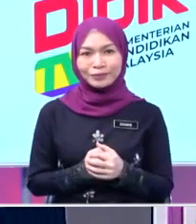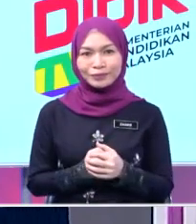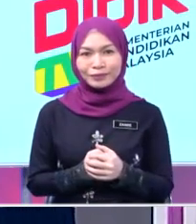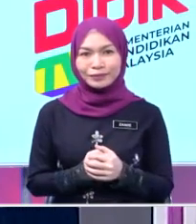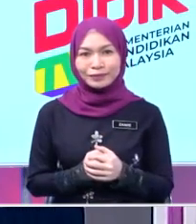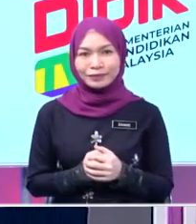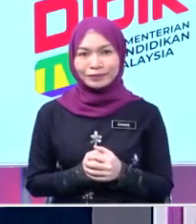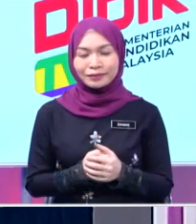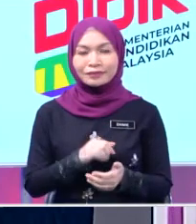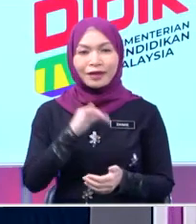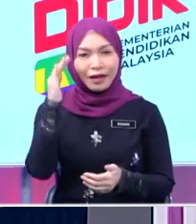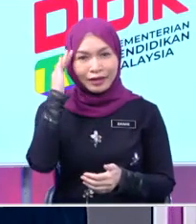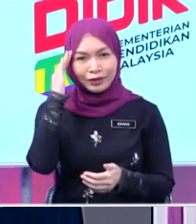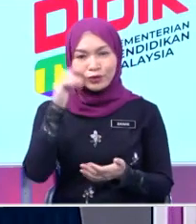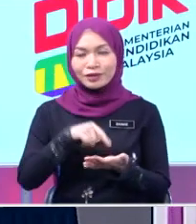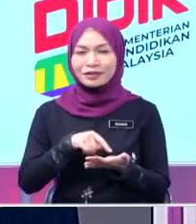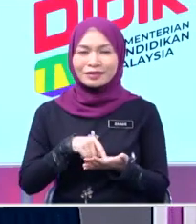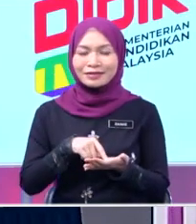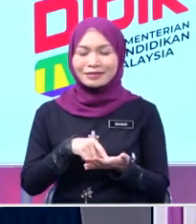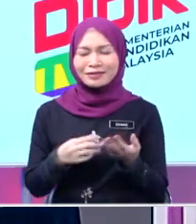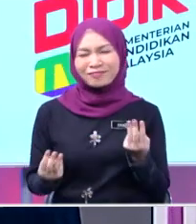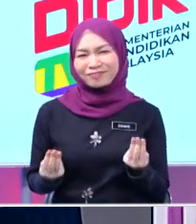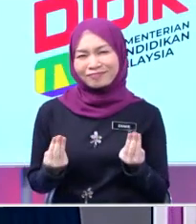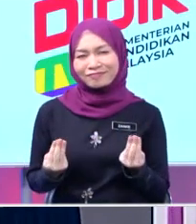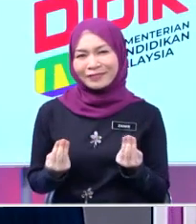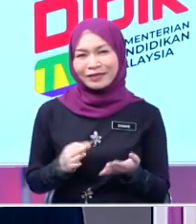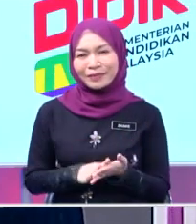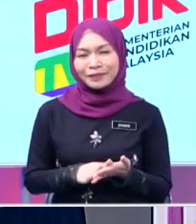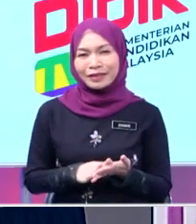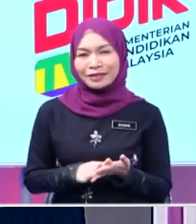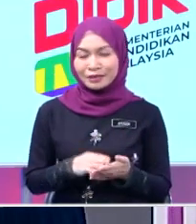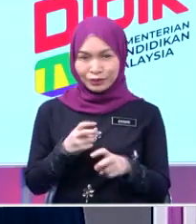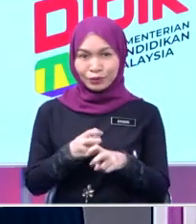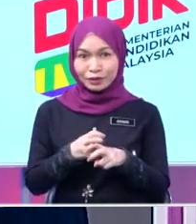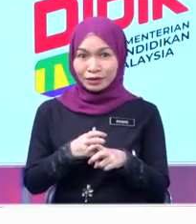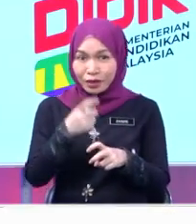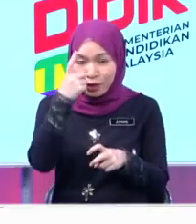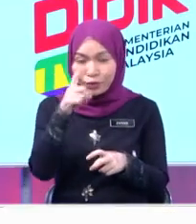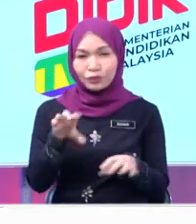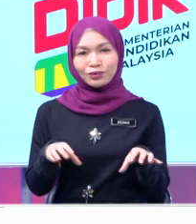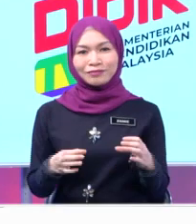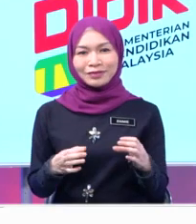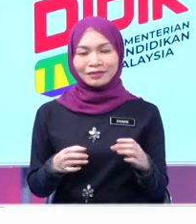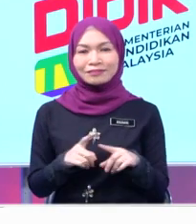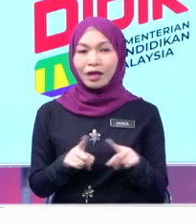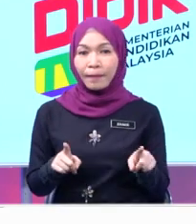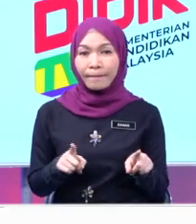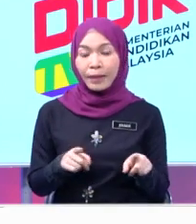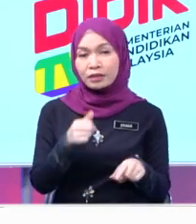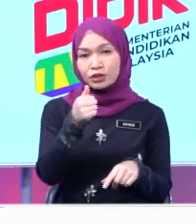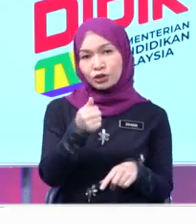know it's not really easy to do writing. So you guys are going to at least write examples, okay?